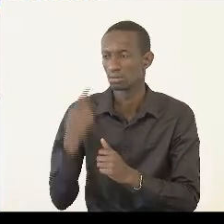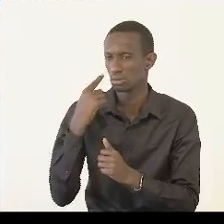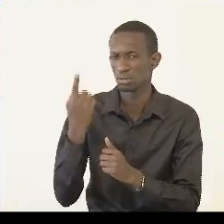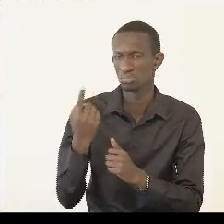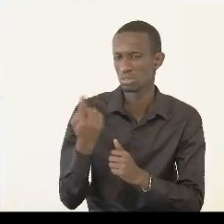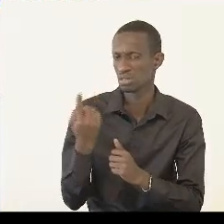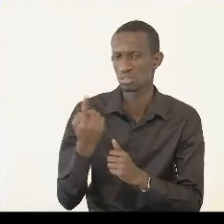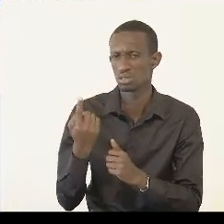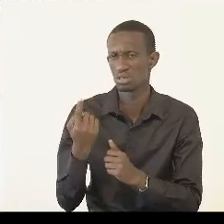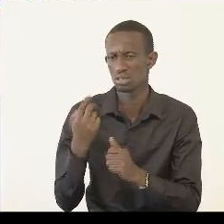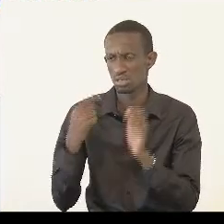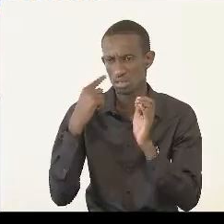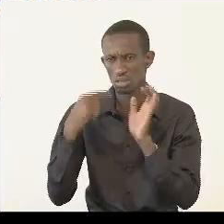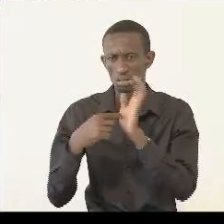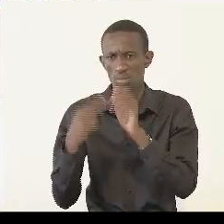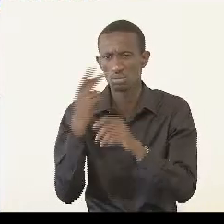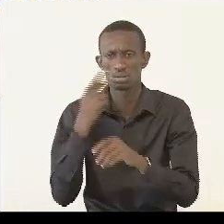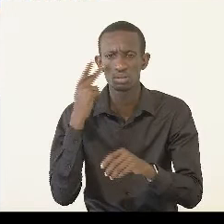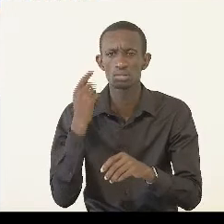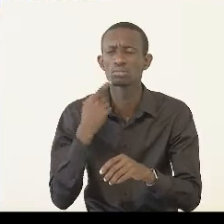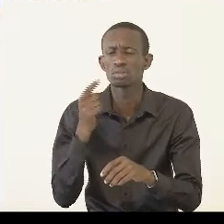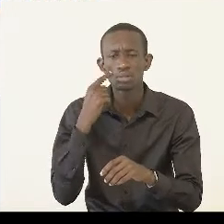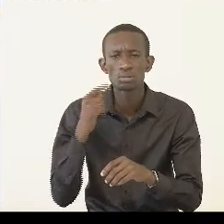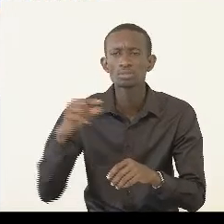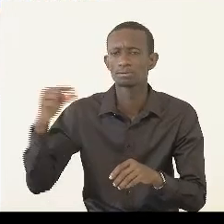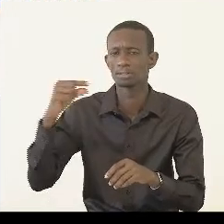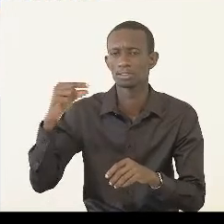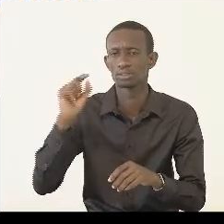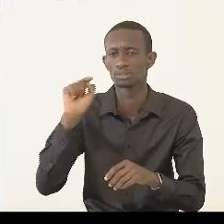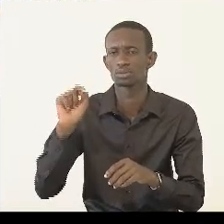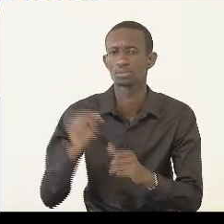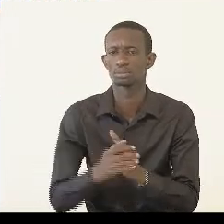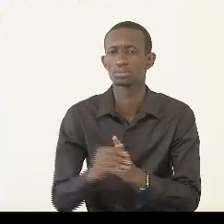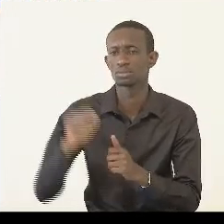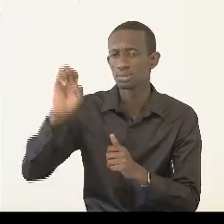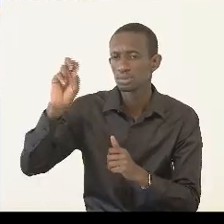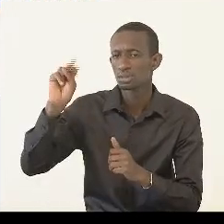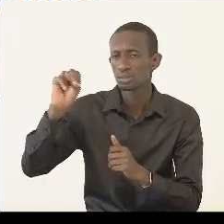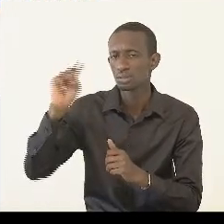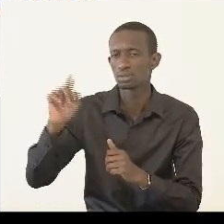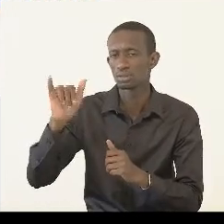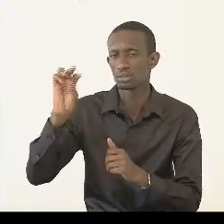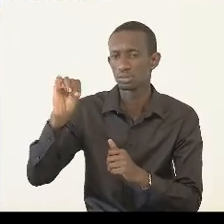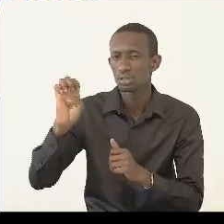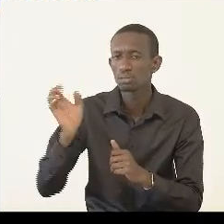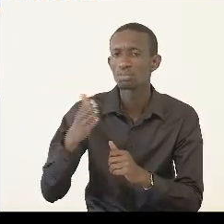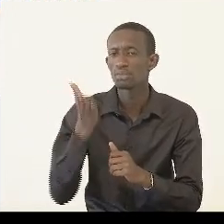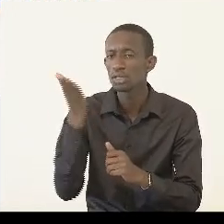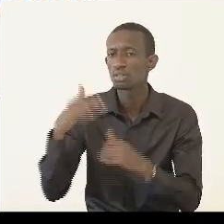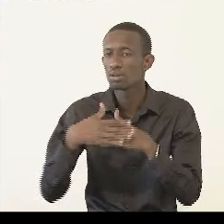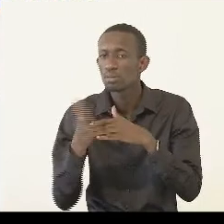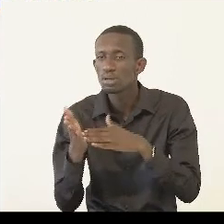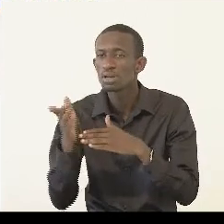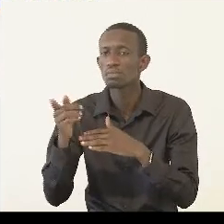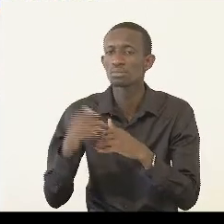the reaction. So we have to keep going down. Oh, G, an enzyme that opens up the double strand by breaking the hydrogen bonds. But